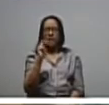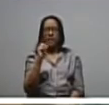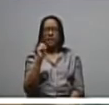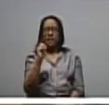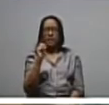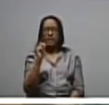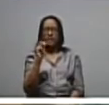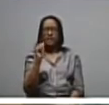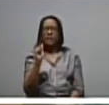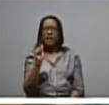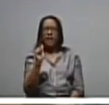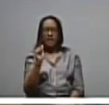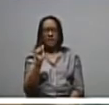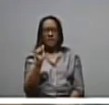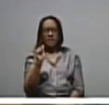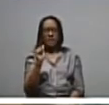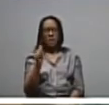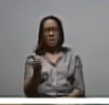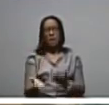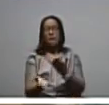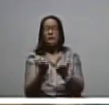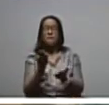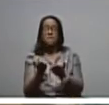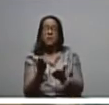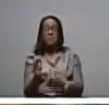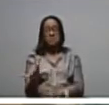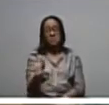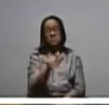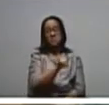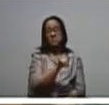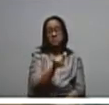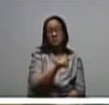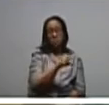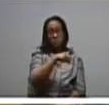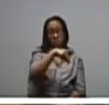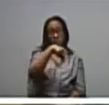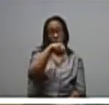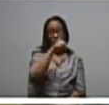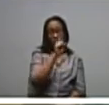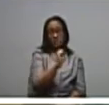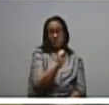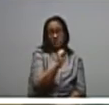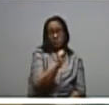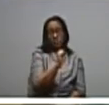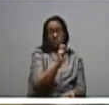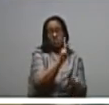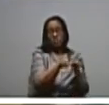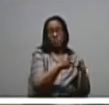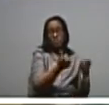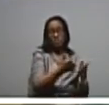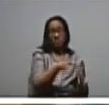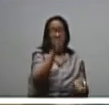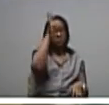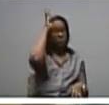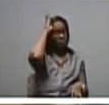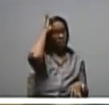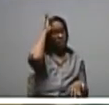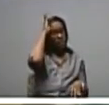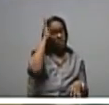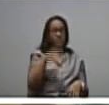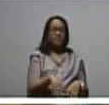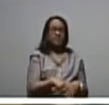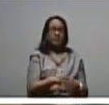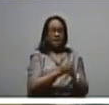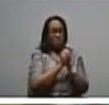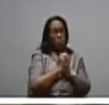voluptuous ladies. But when St. Paul came,